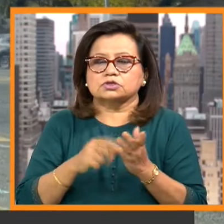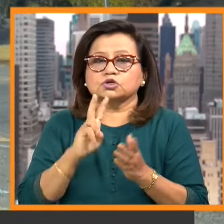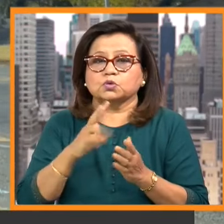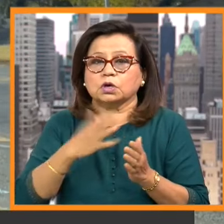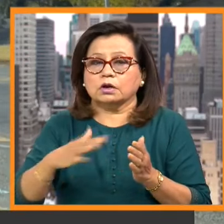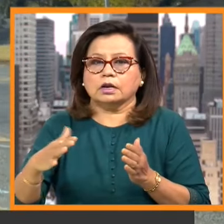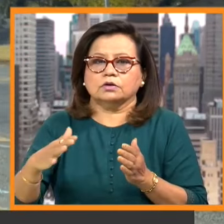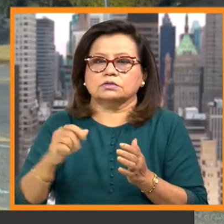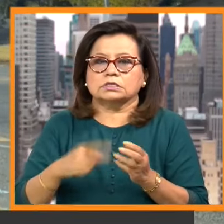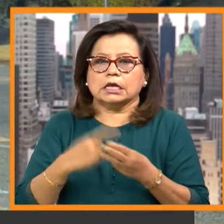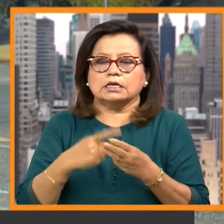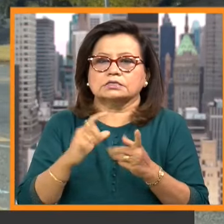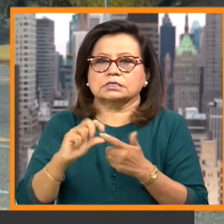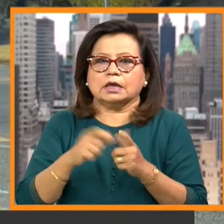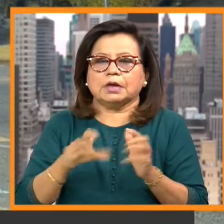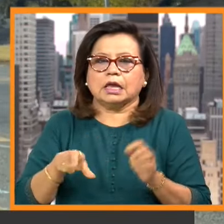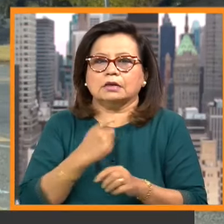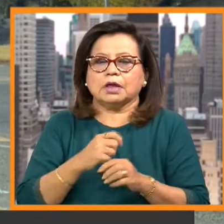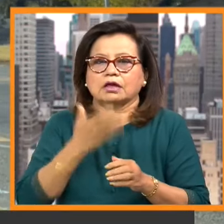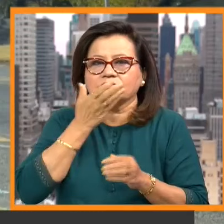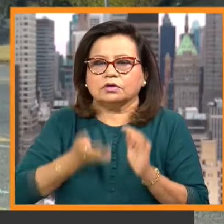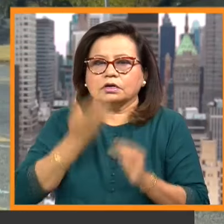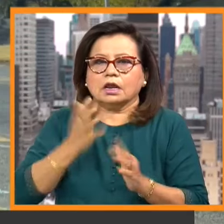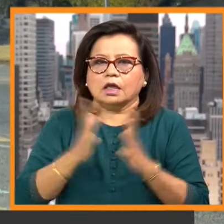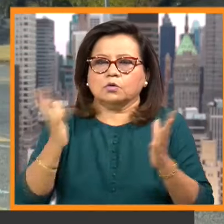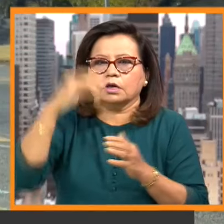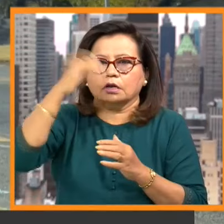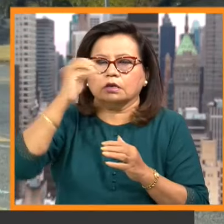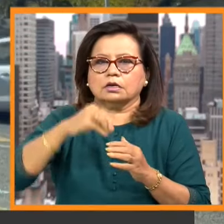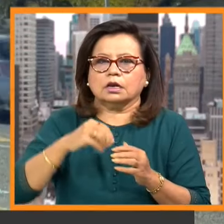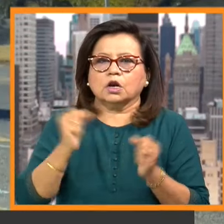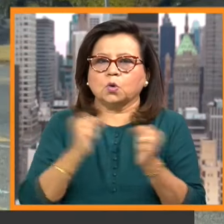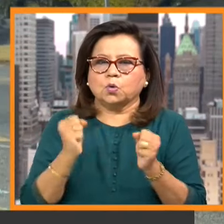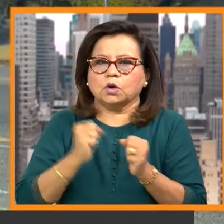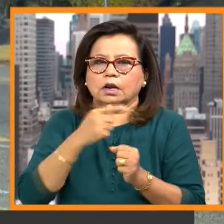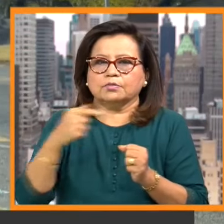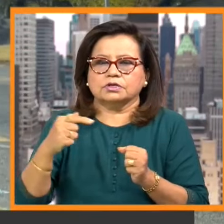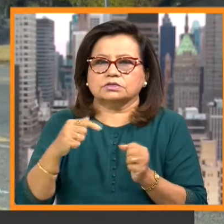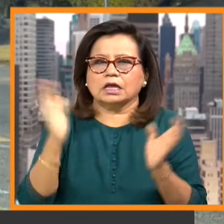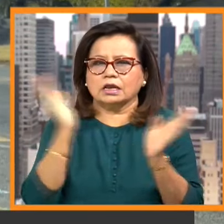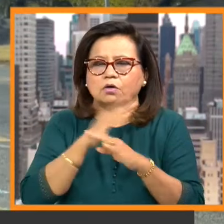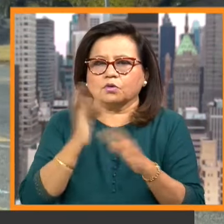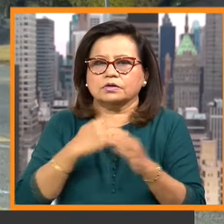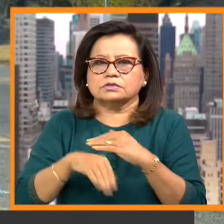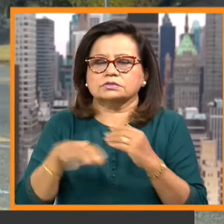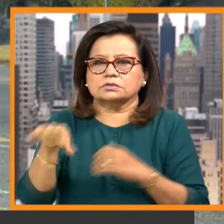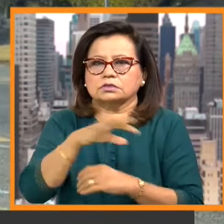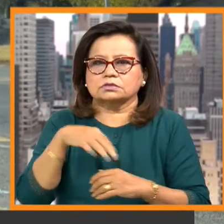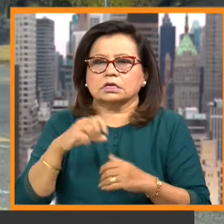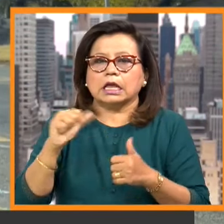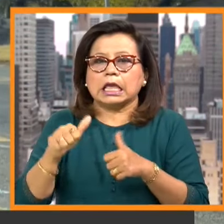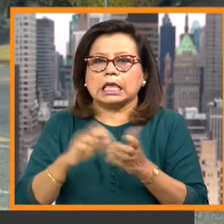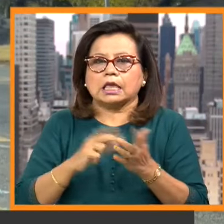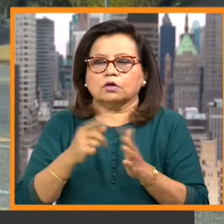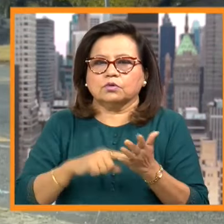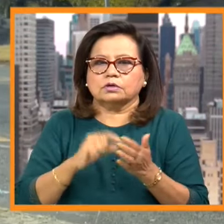tornadoes, Eastern Cape has been hit by flooding, heavy rains, cold temperatures and rough winds are affecting parts of the Western Cape.